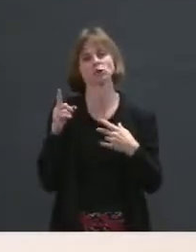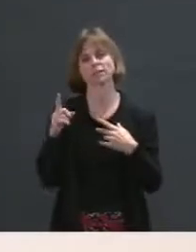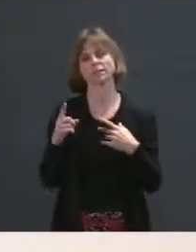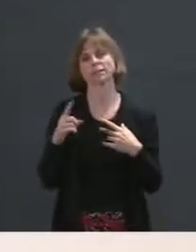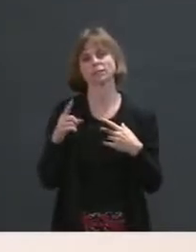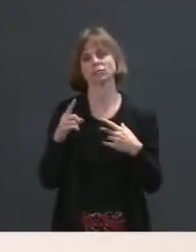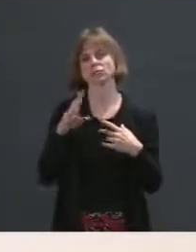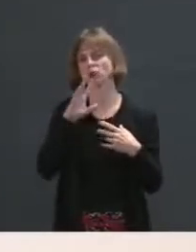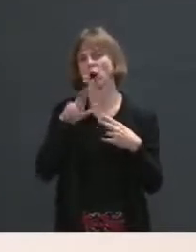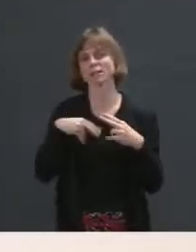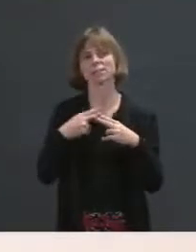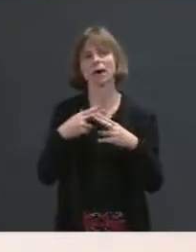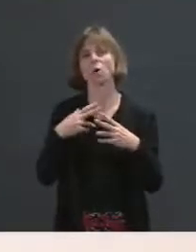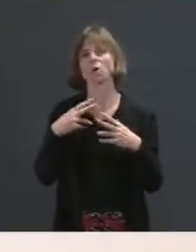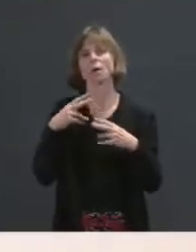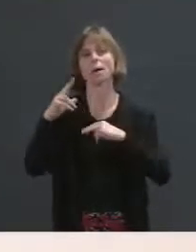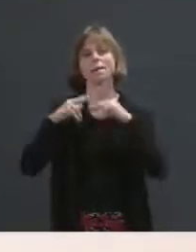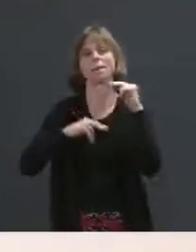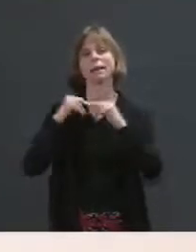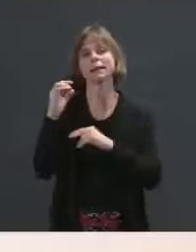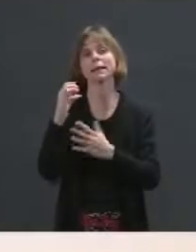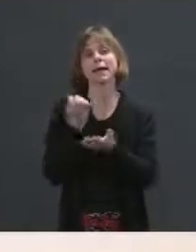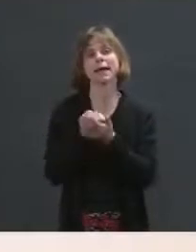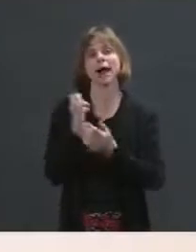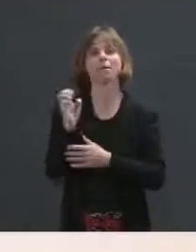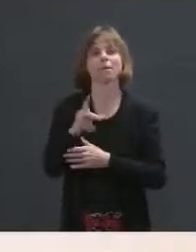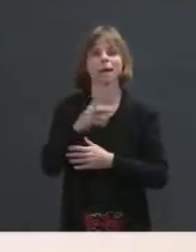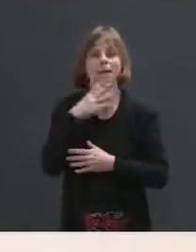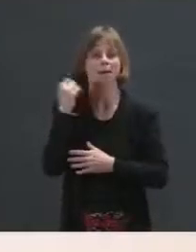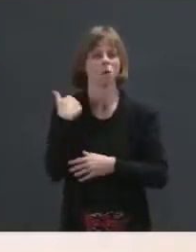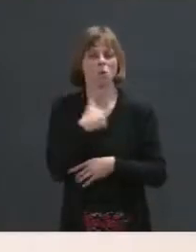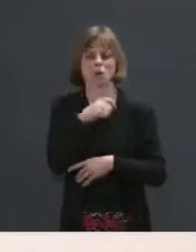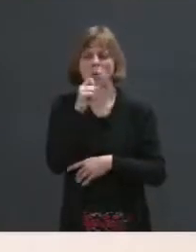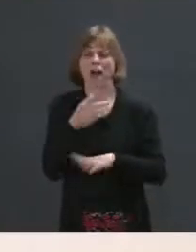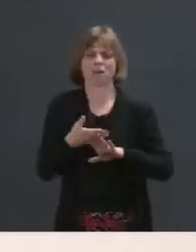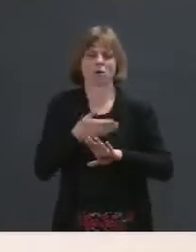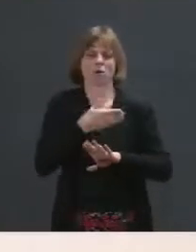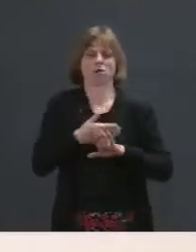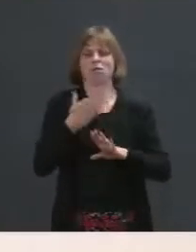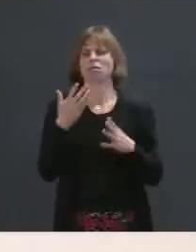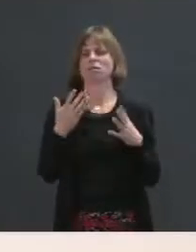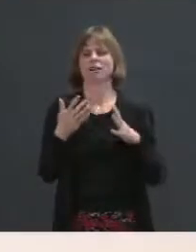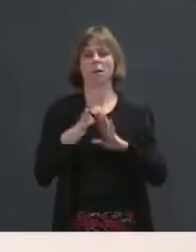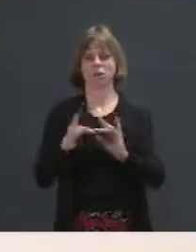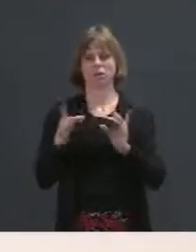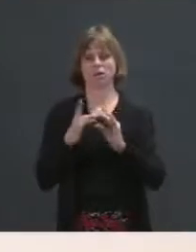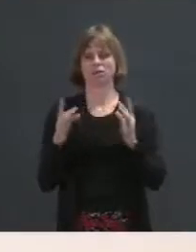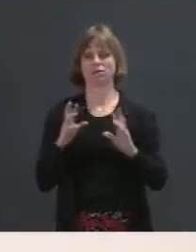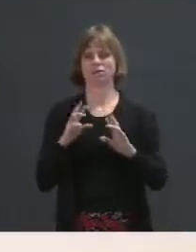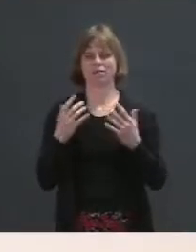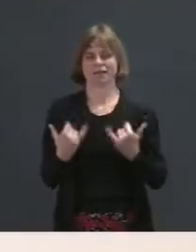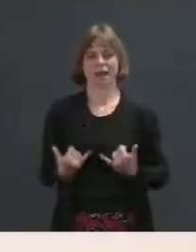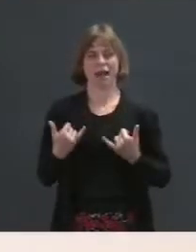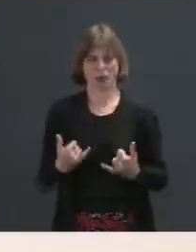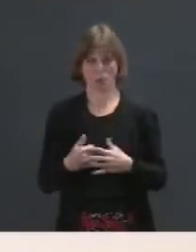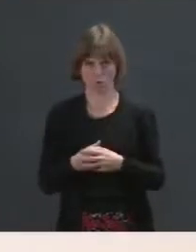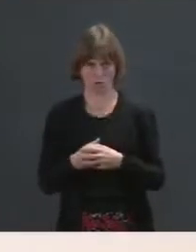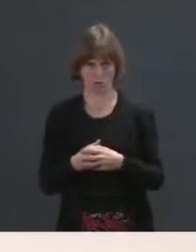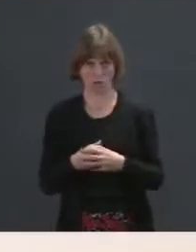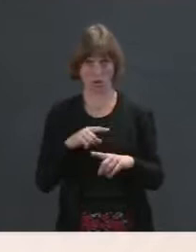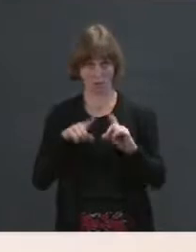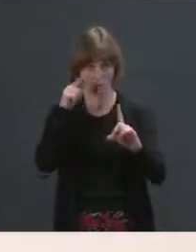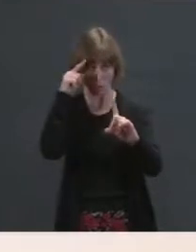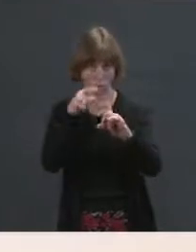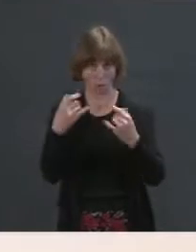the economy back better. That's not anything we have to preview or that's been finalized at this point in time, but our objective right now is to get the American